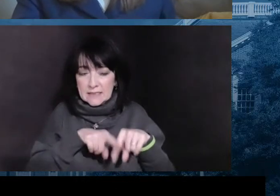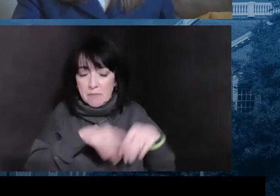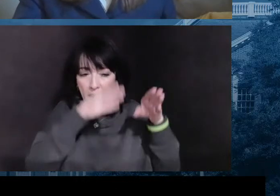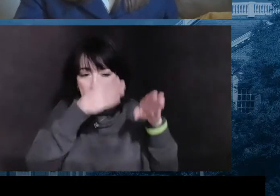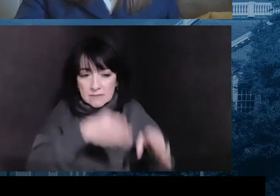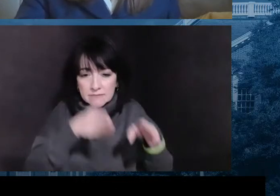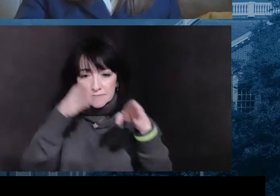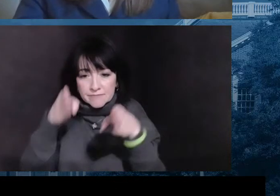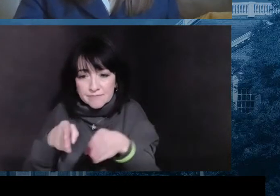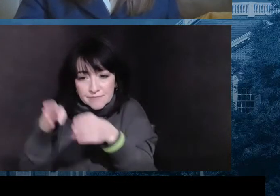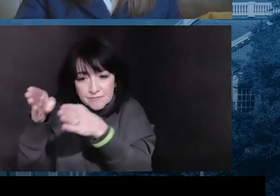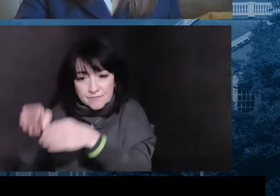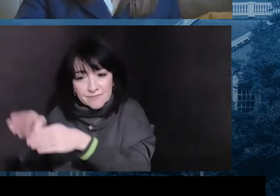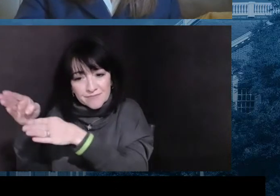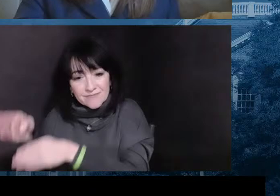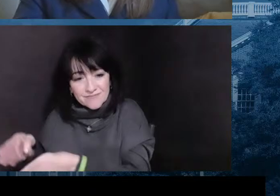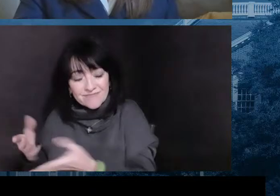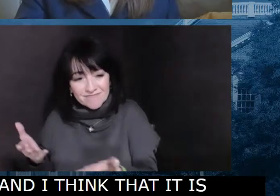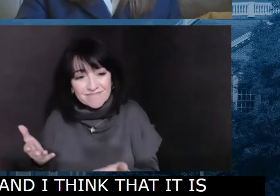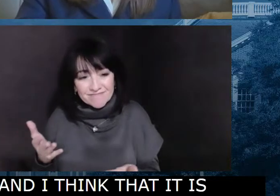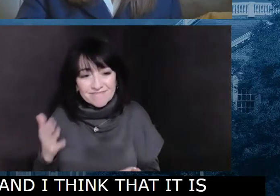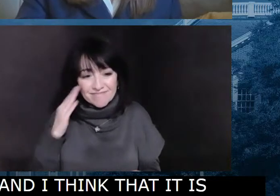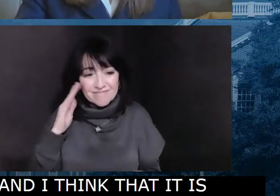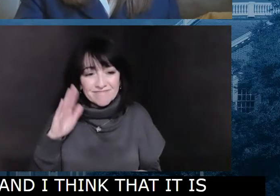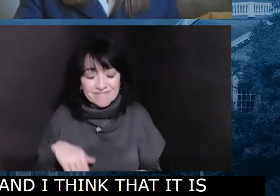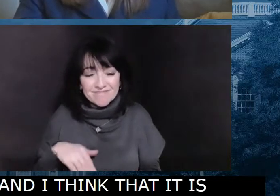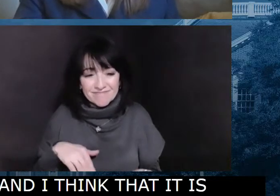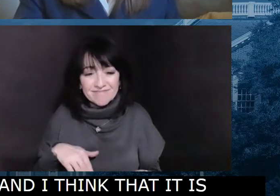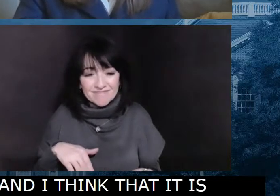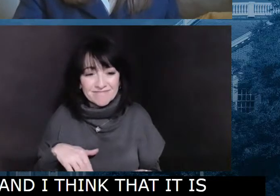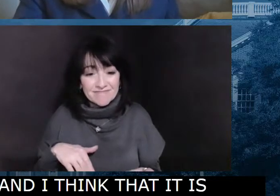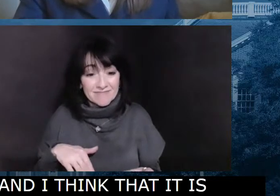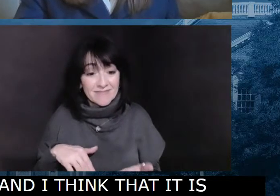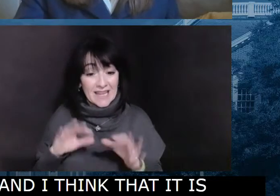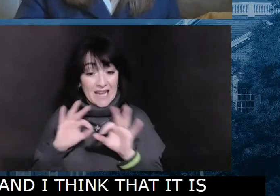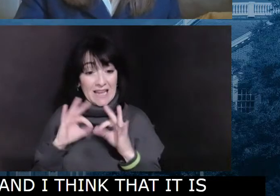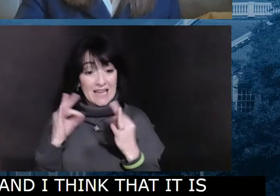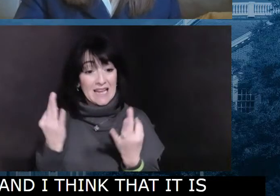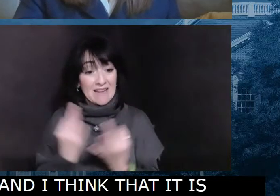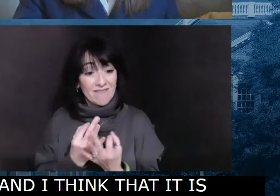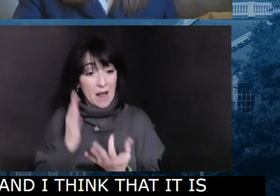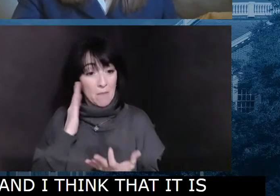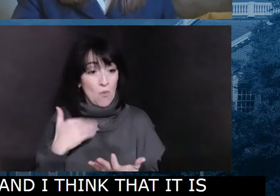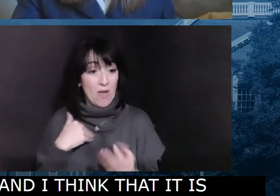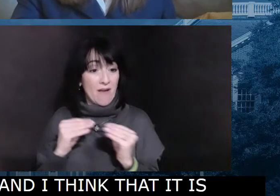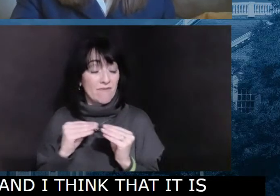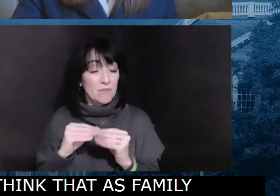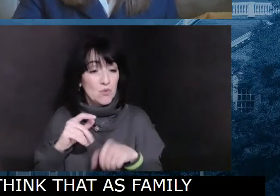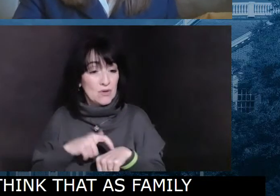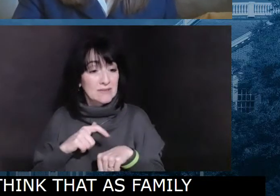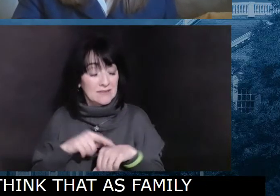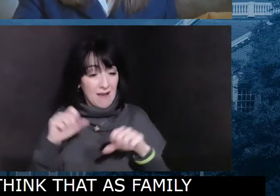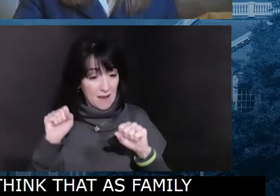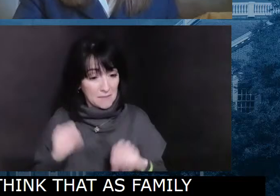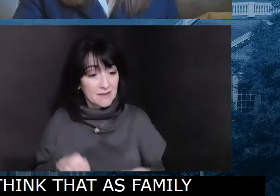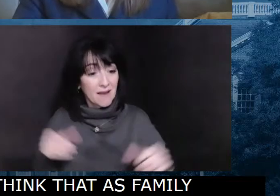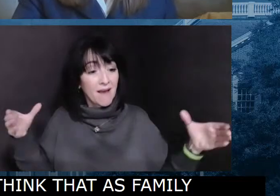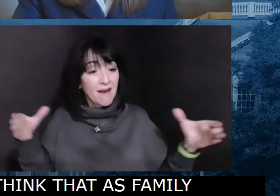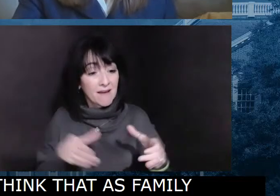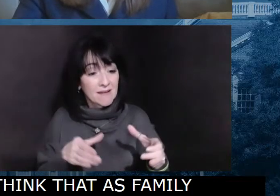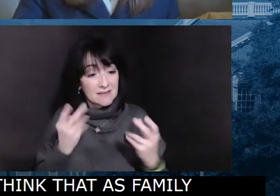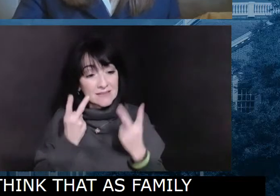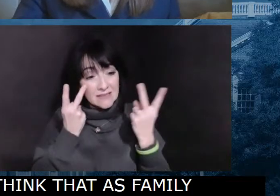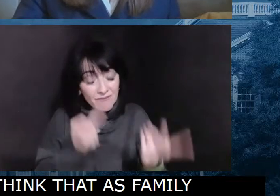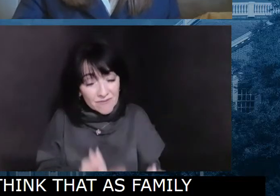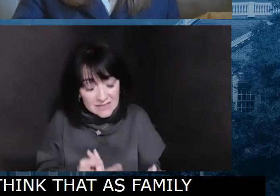think as family members get more time to spend with their loved ones, I think we will have more information. And of